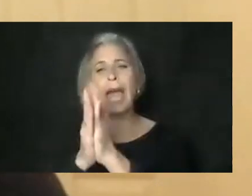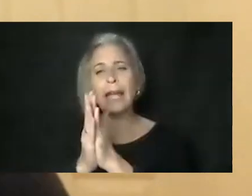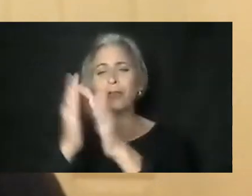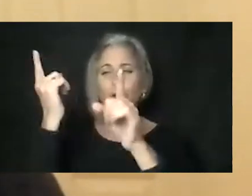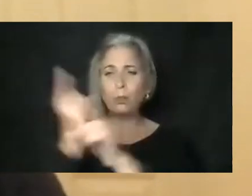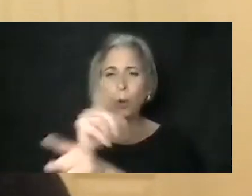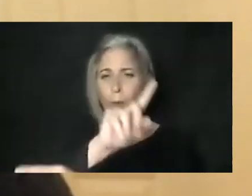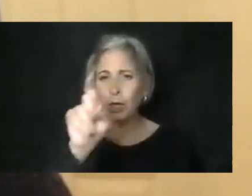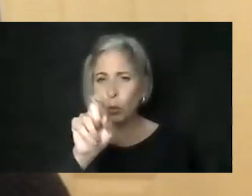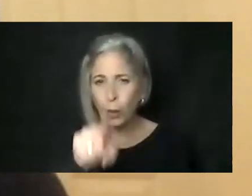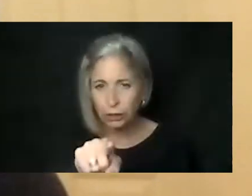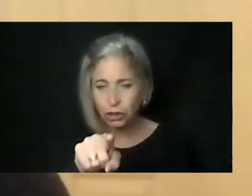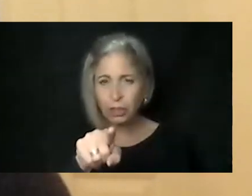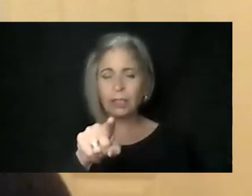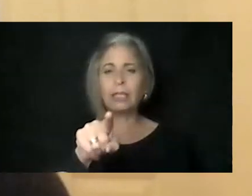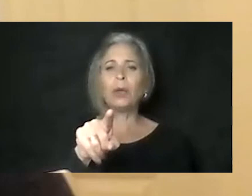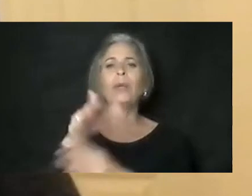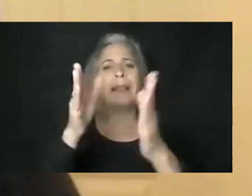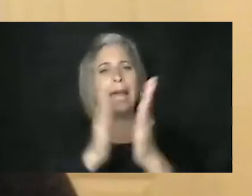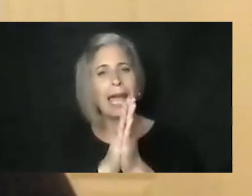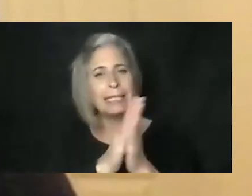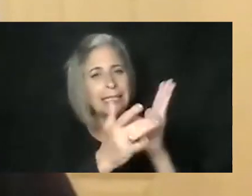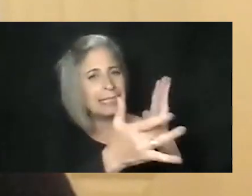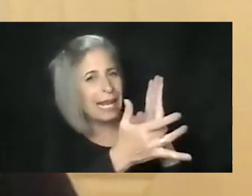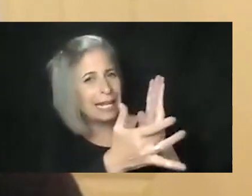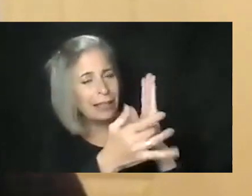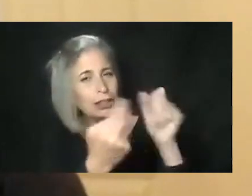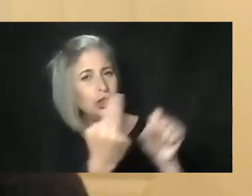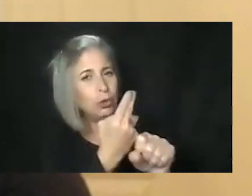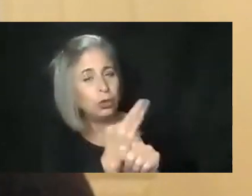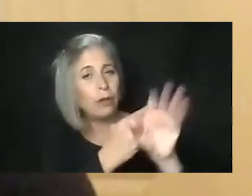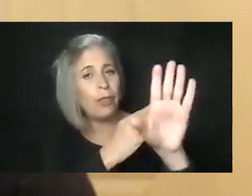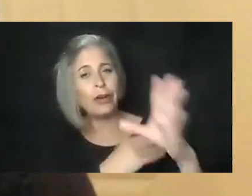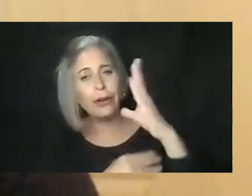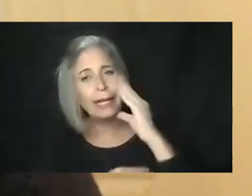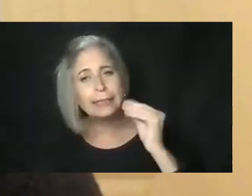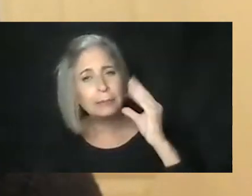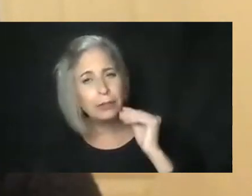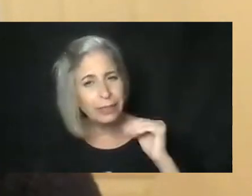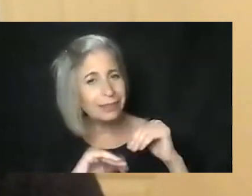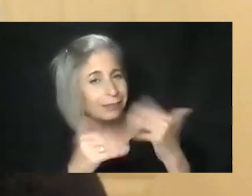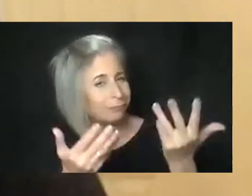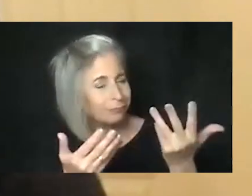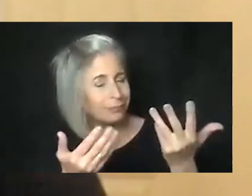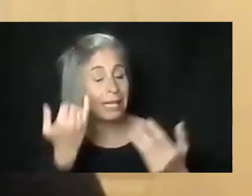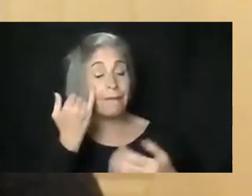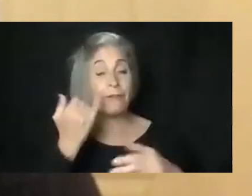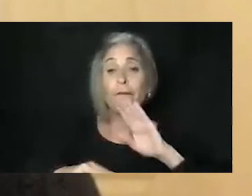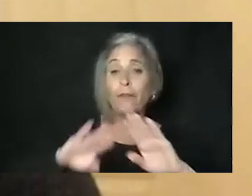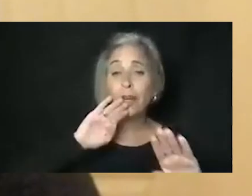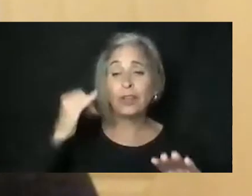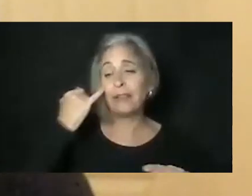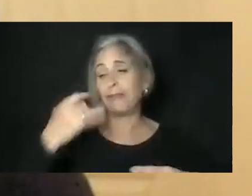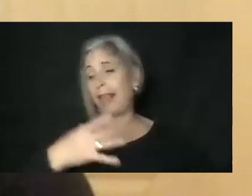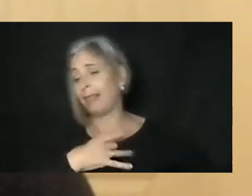that we can ask assistive technology users about how usable was the experience for them. And we made it a free